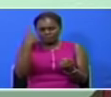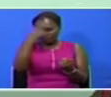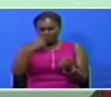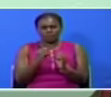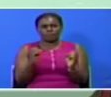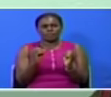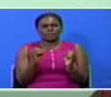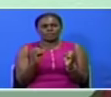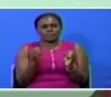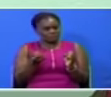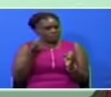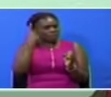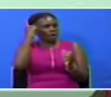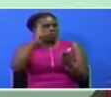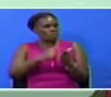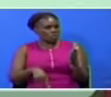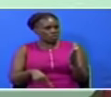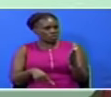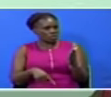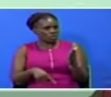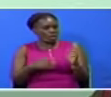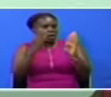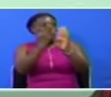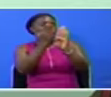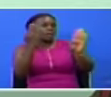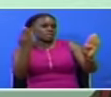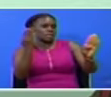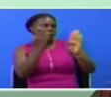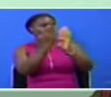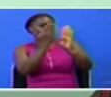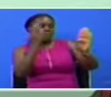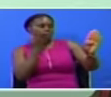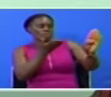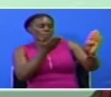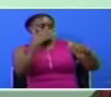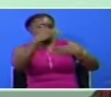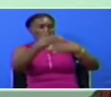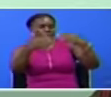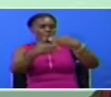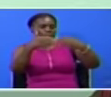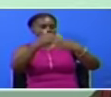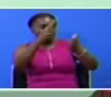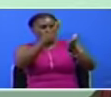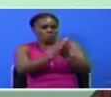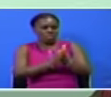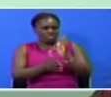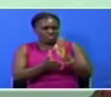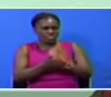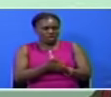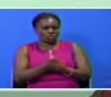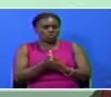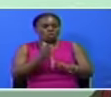What we realize in the construction of a bus is that buses were being constructed without the